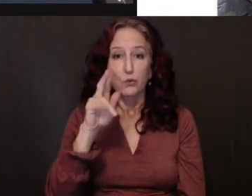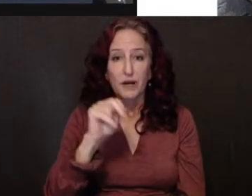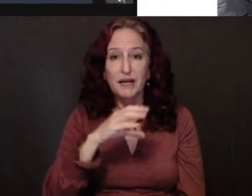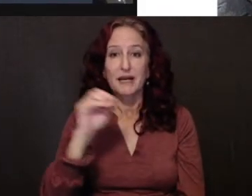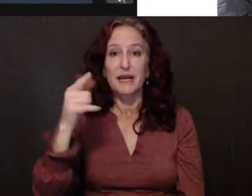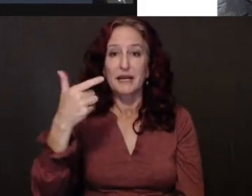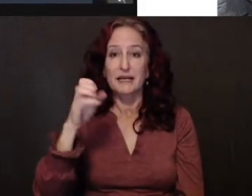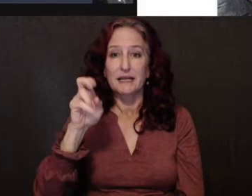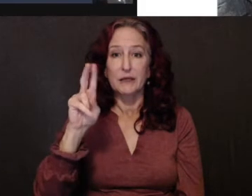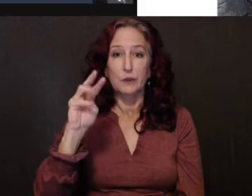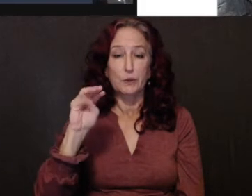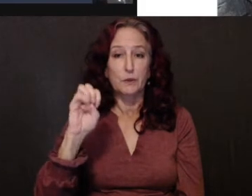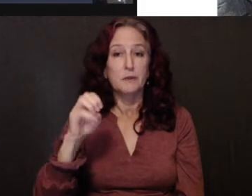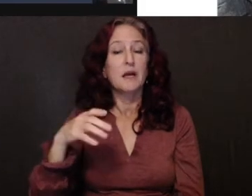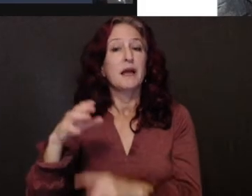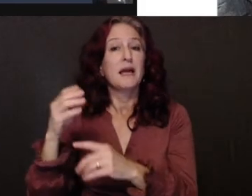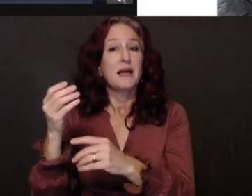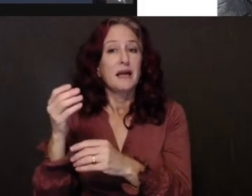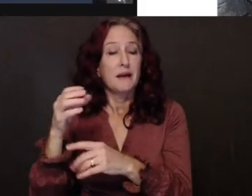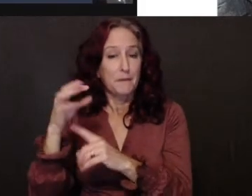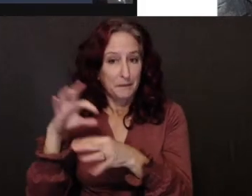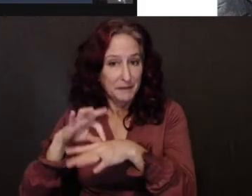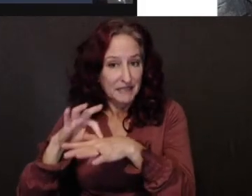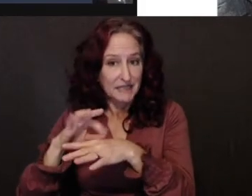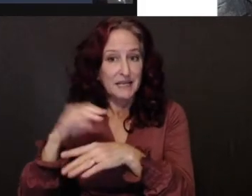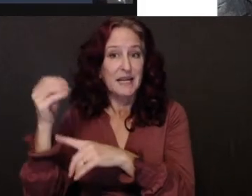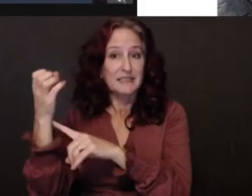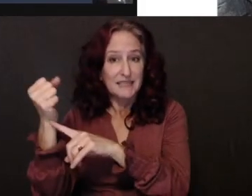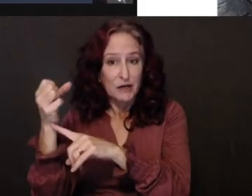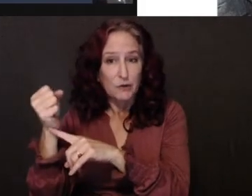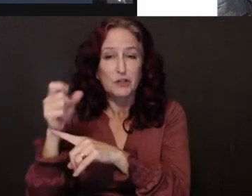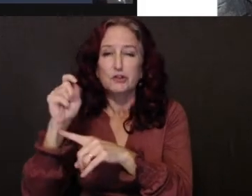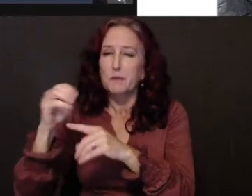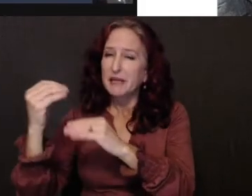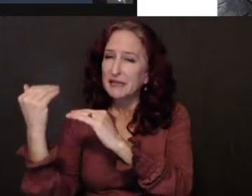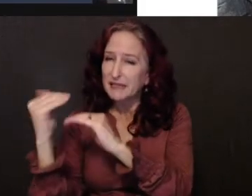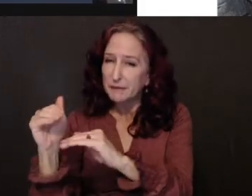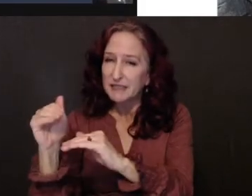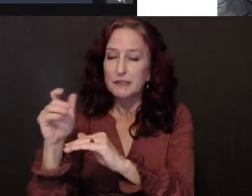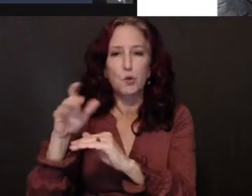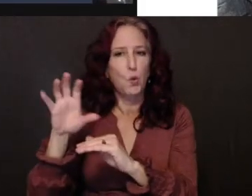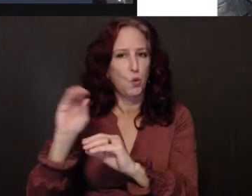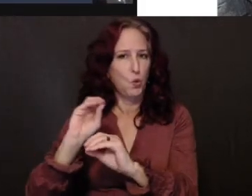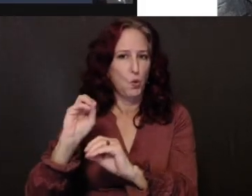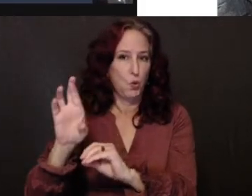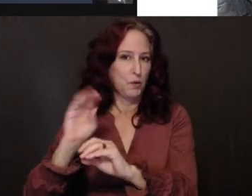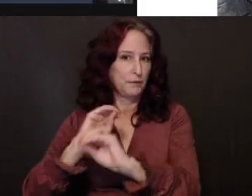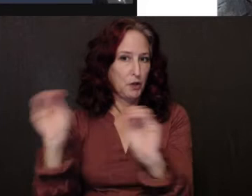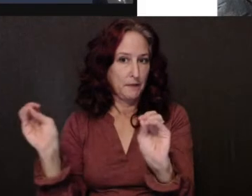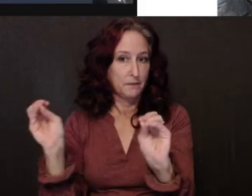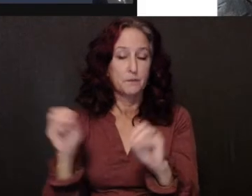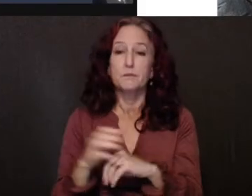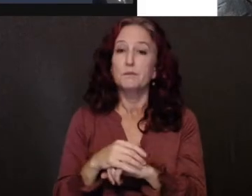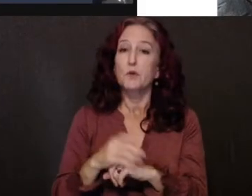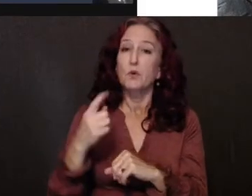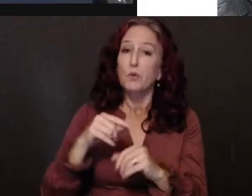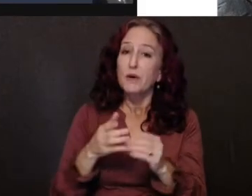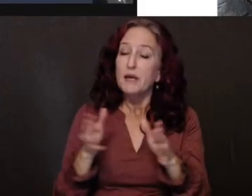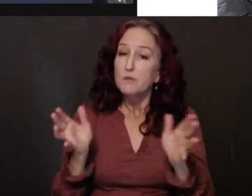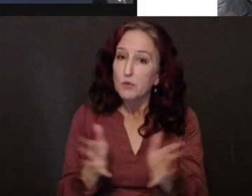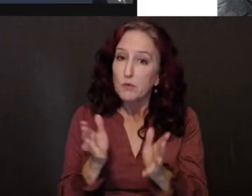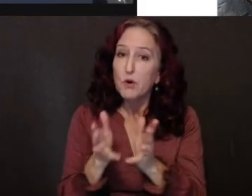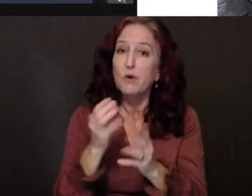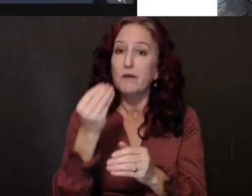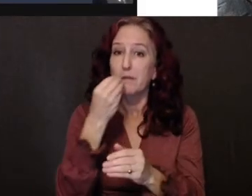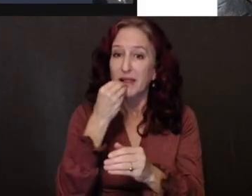and legumes. And any animal-based products such as meat and dairy should be limited if incorporated on your plate at all. And the reason